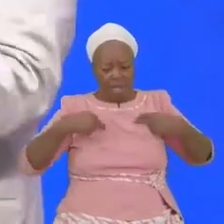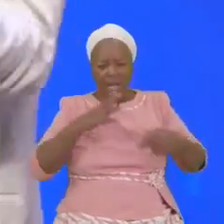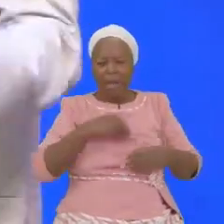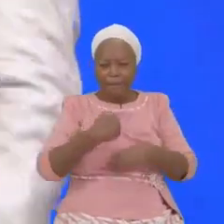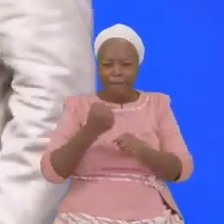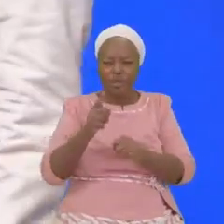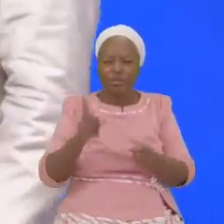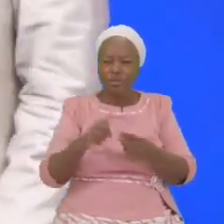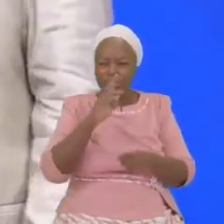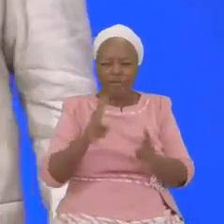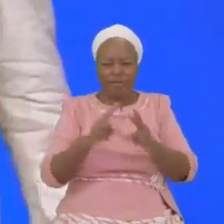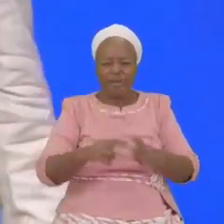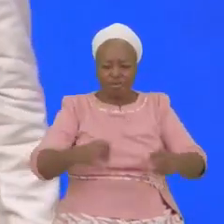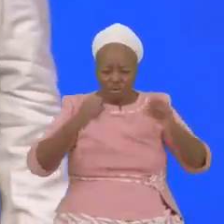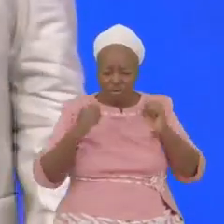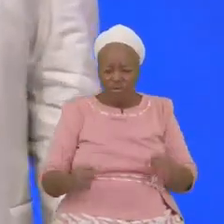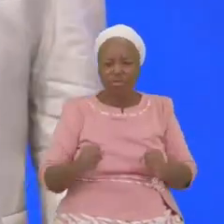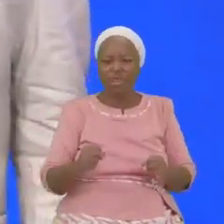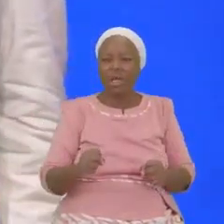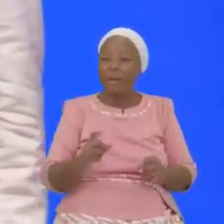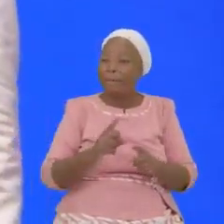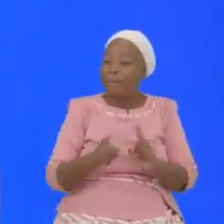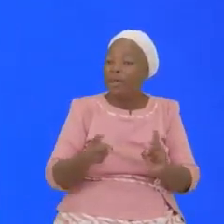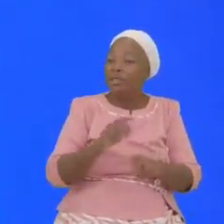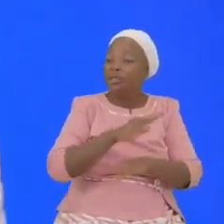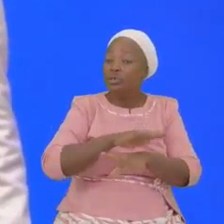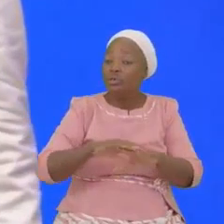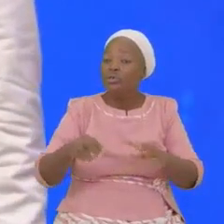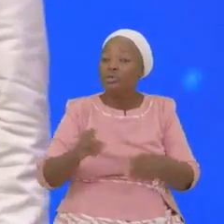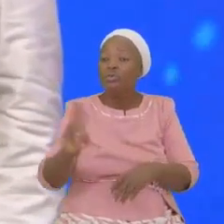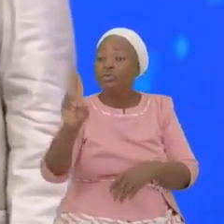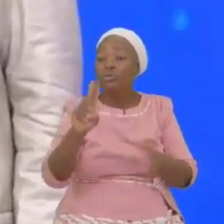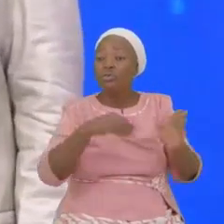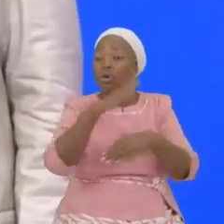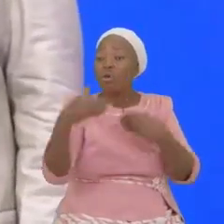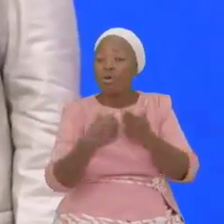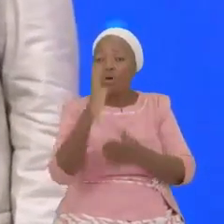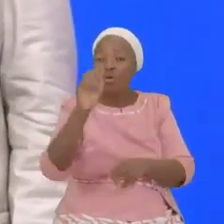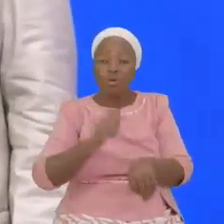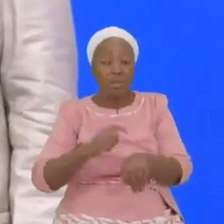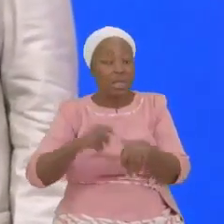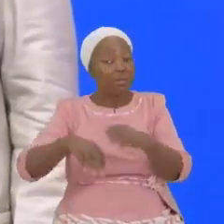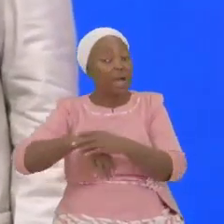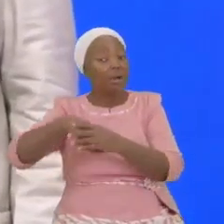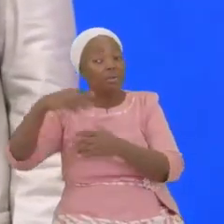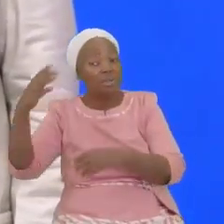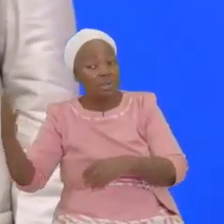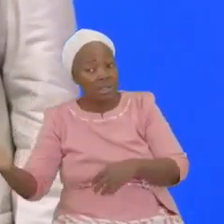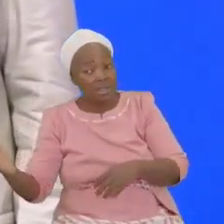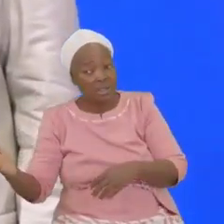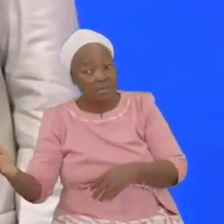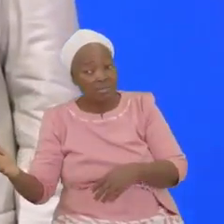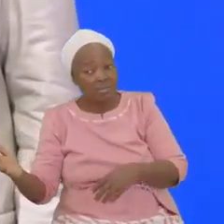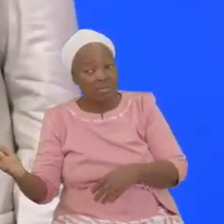very strong and healthy. But don't spend all your time outside.